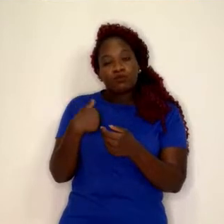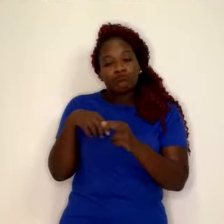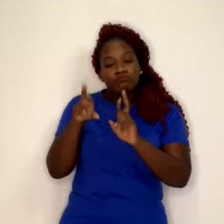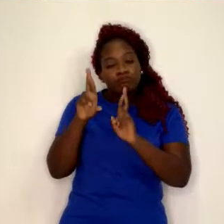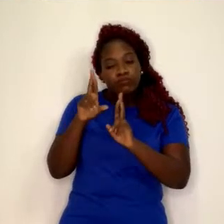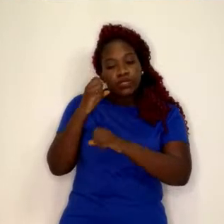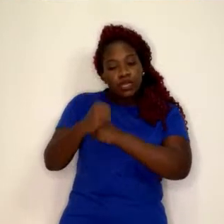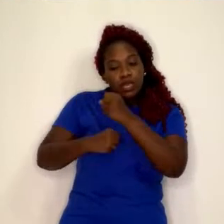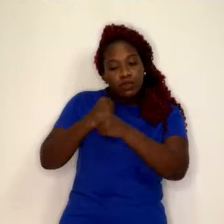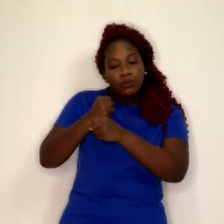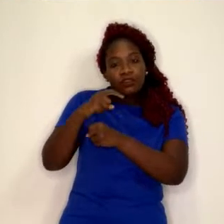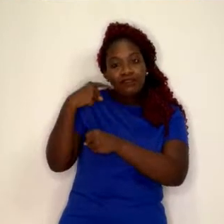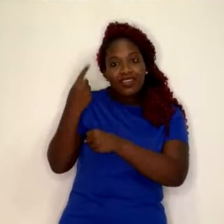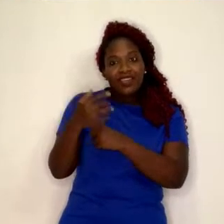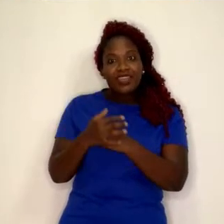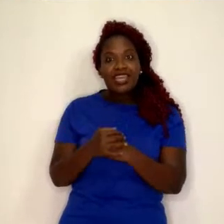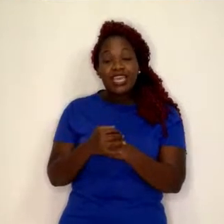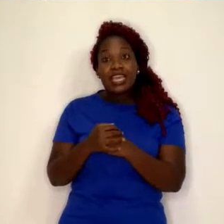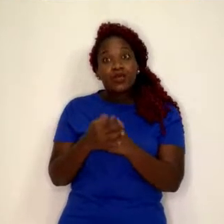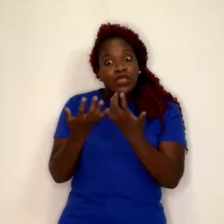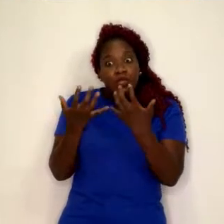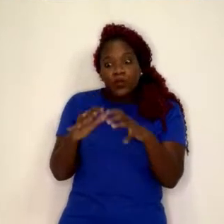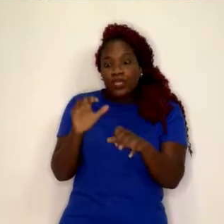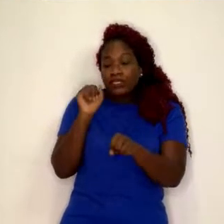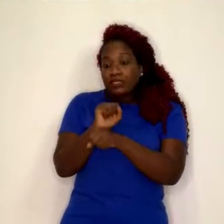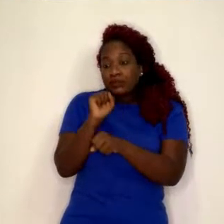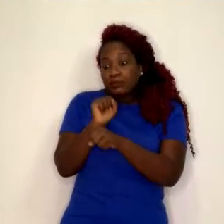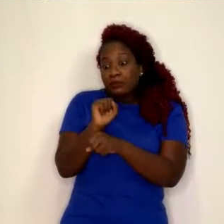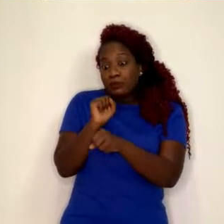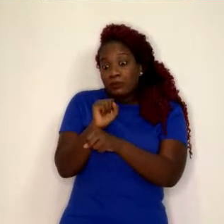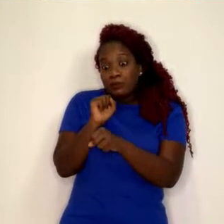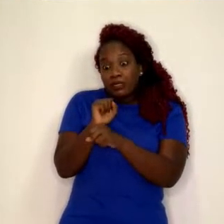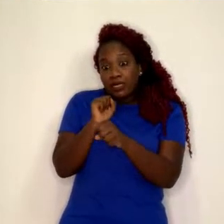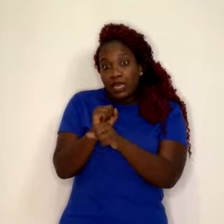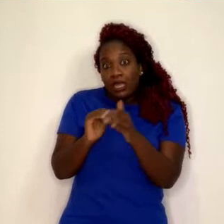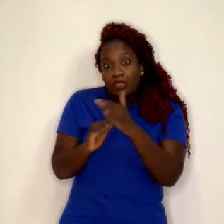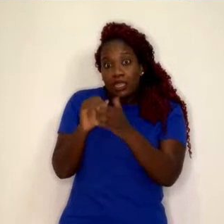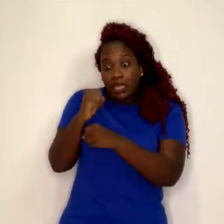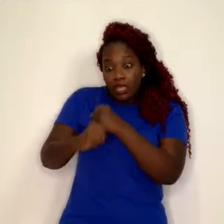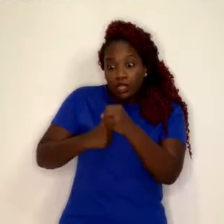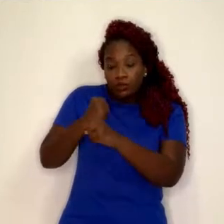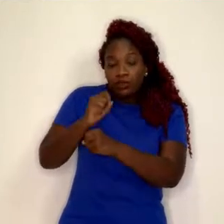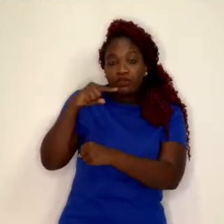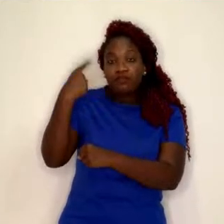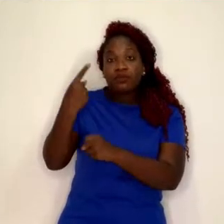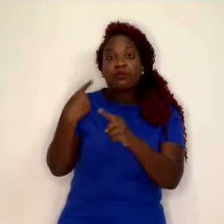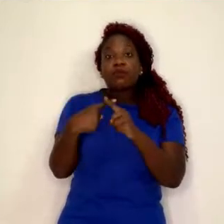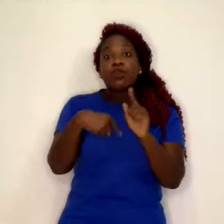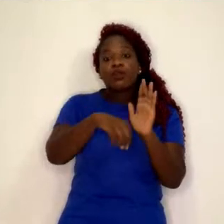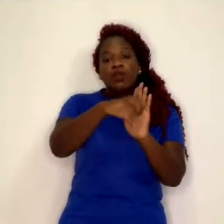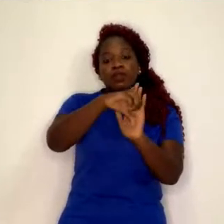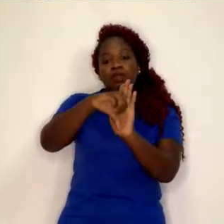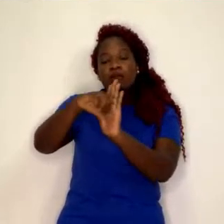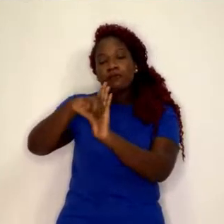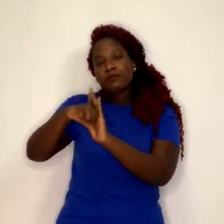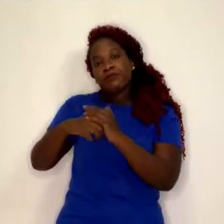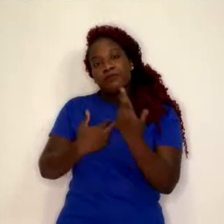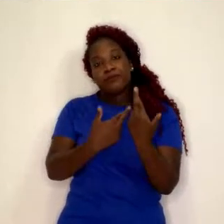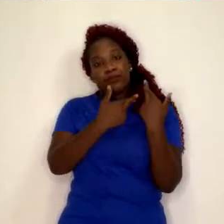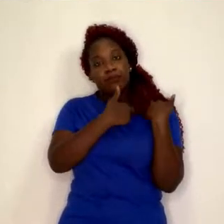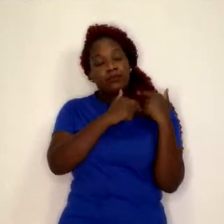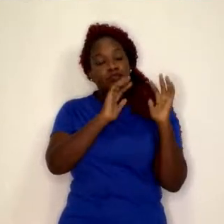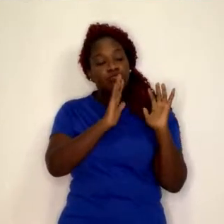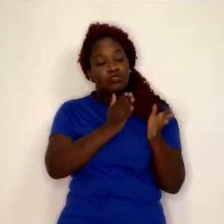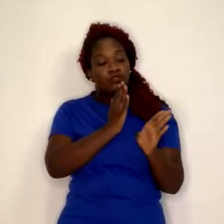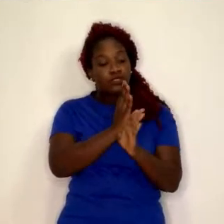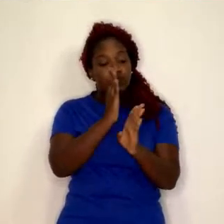see that next year, I didn't want to have to wait until next year because I think